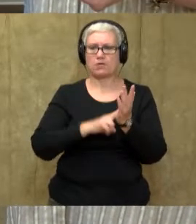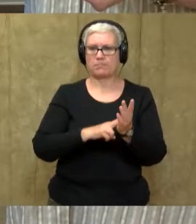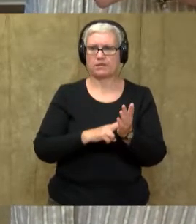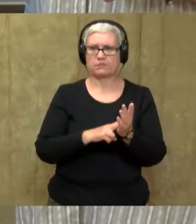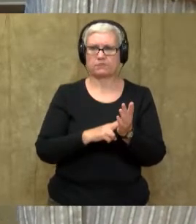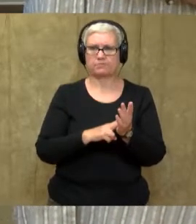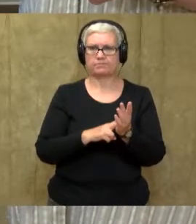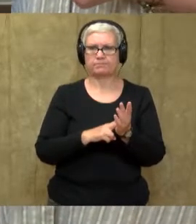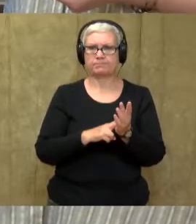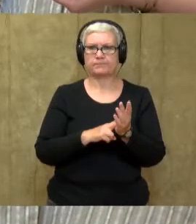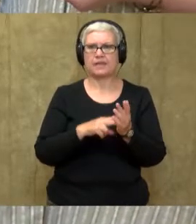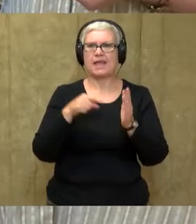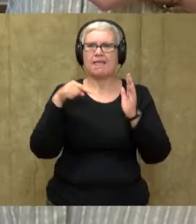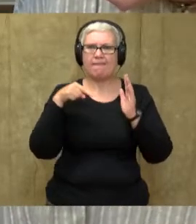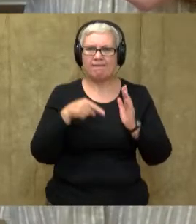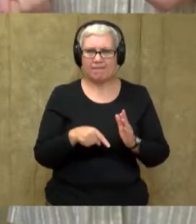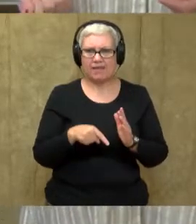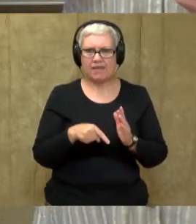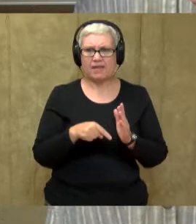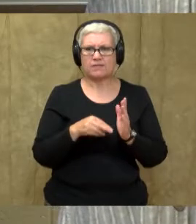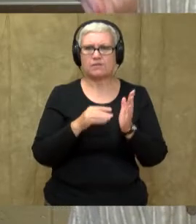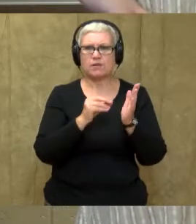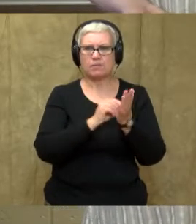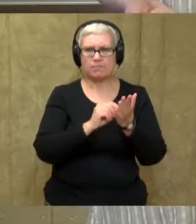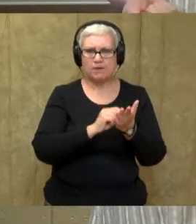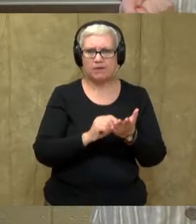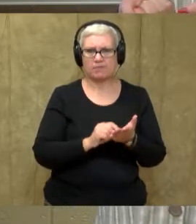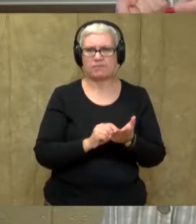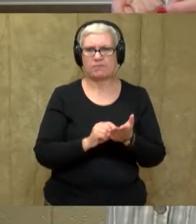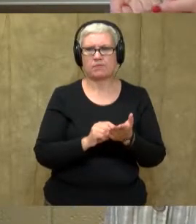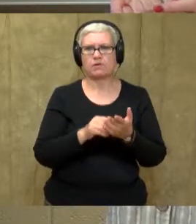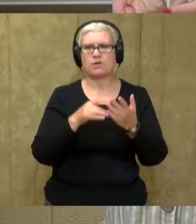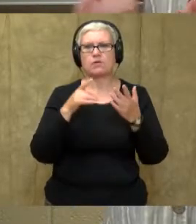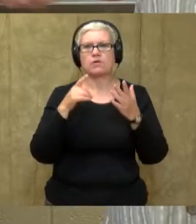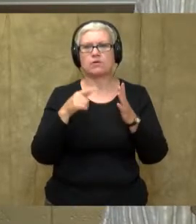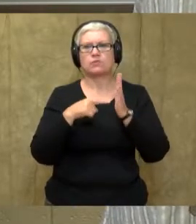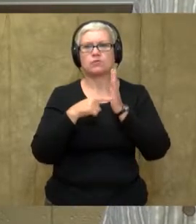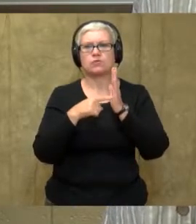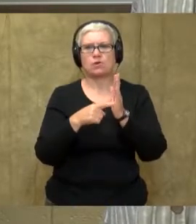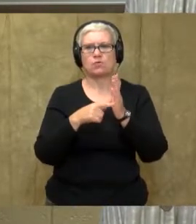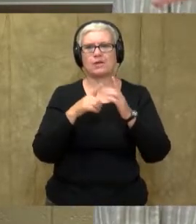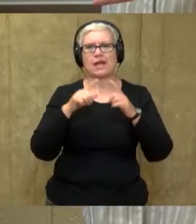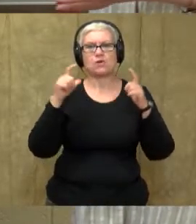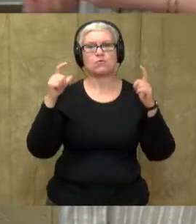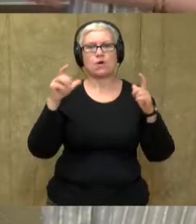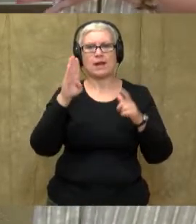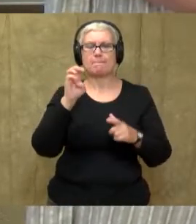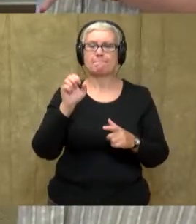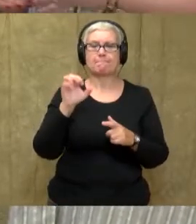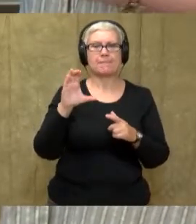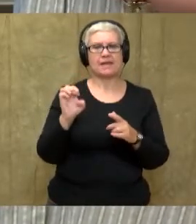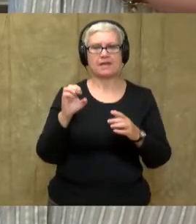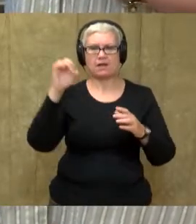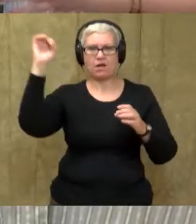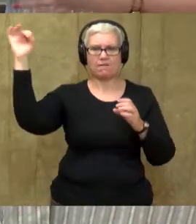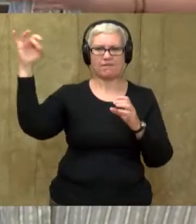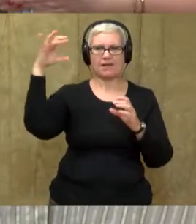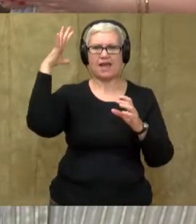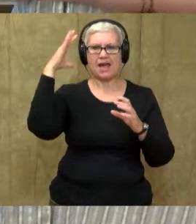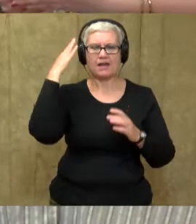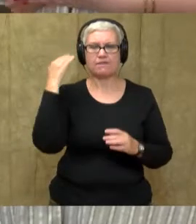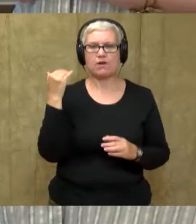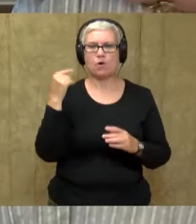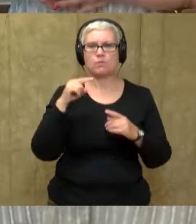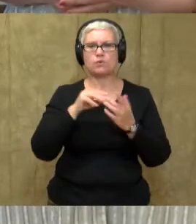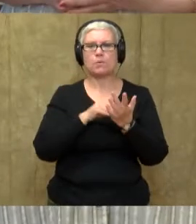been seared in the flames of withering injustice. It came as a joyous daybreak to end the